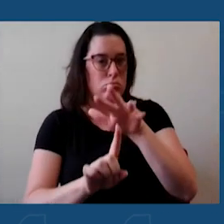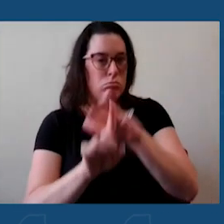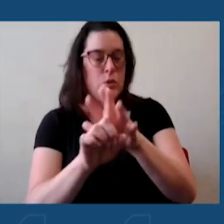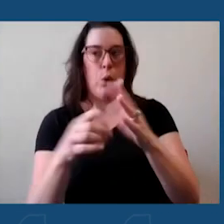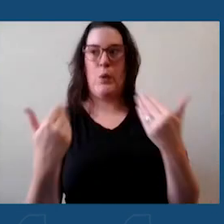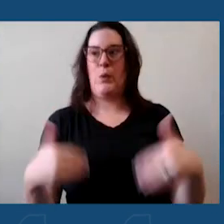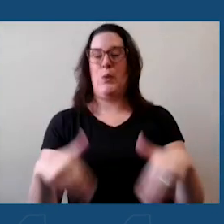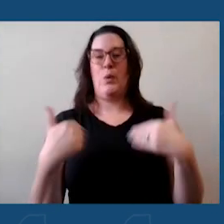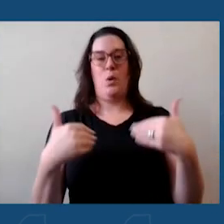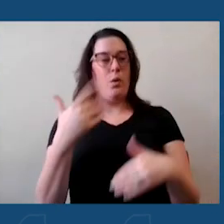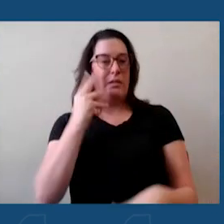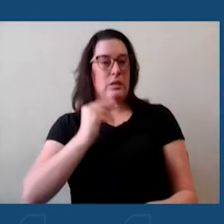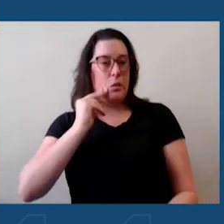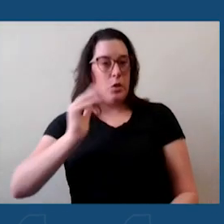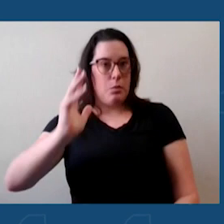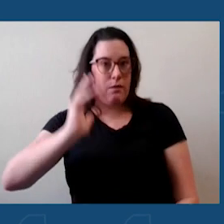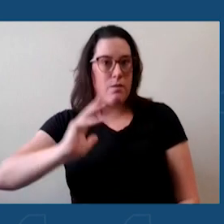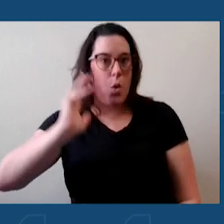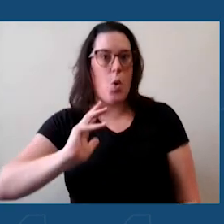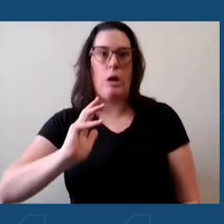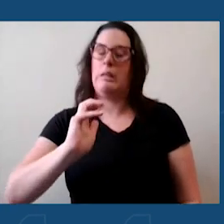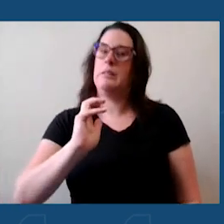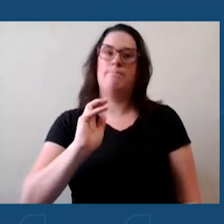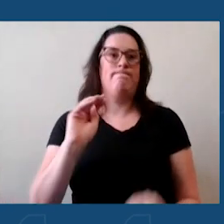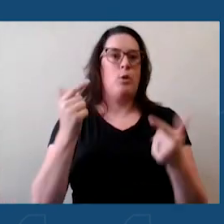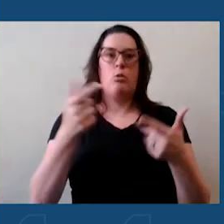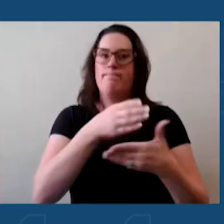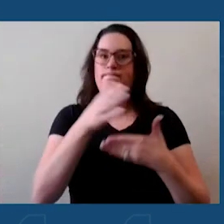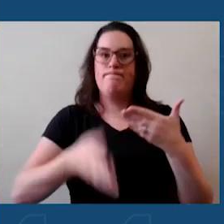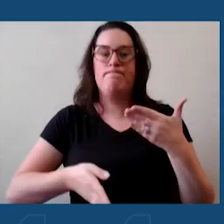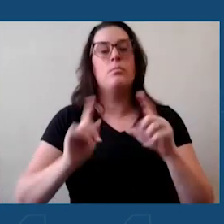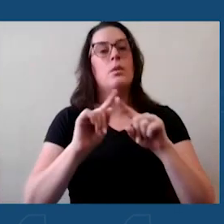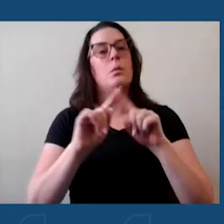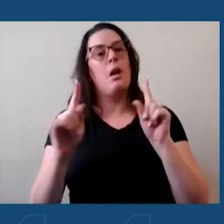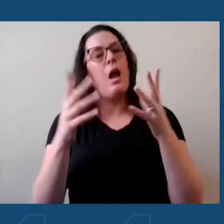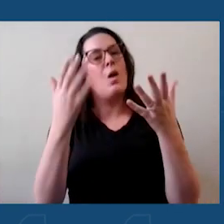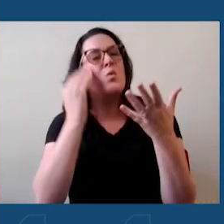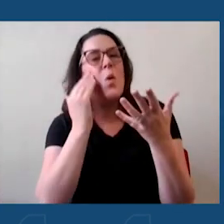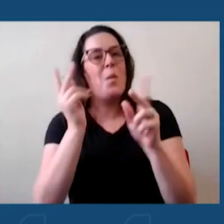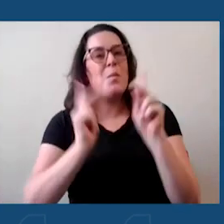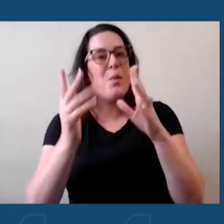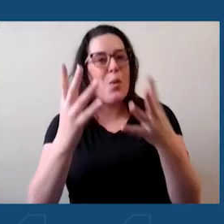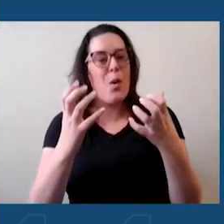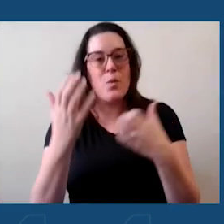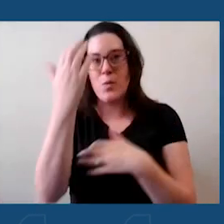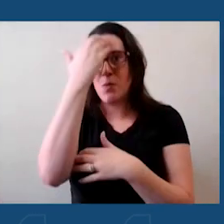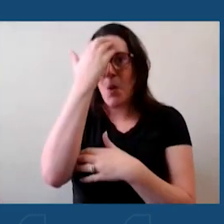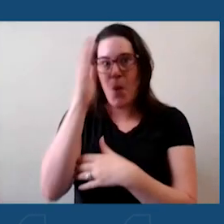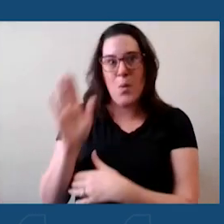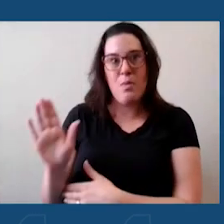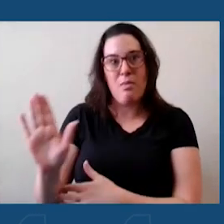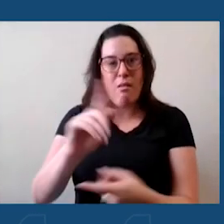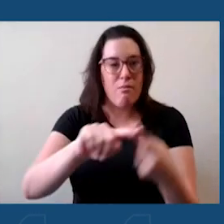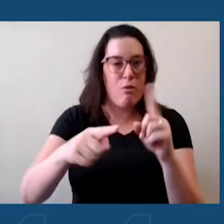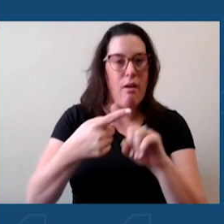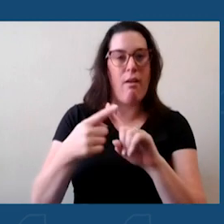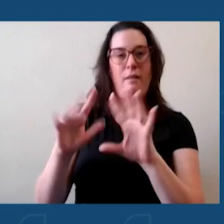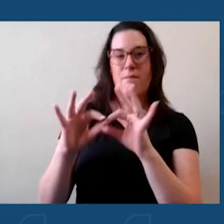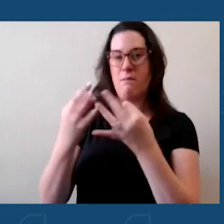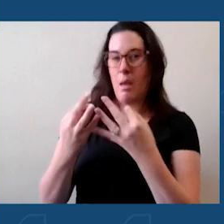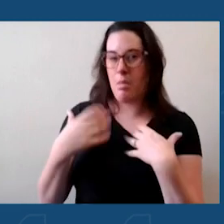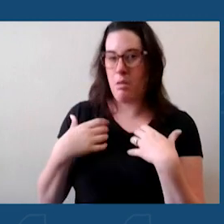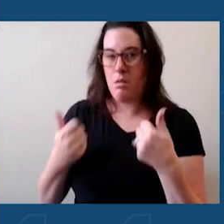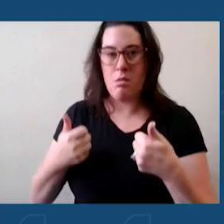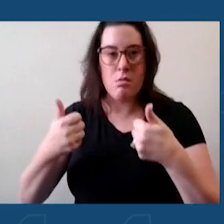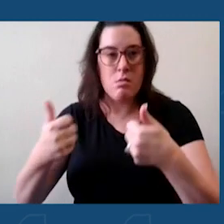we've been there before, and it is not a good outcome. I know people want to hear about the well-being of their friends and family, and I want to assure them